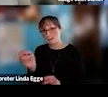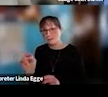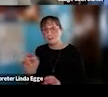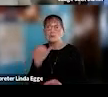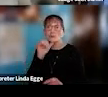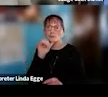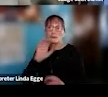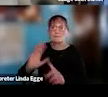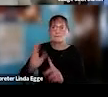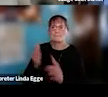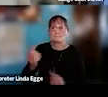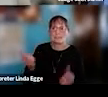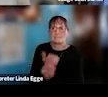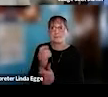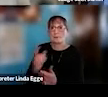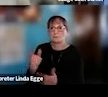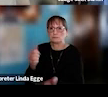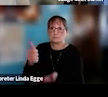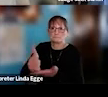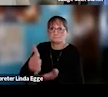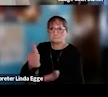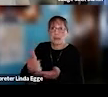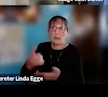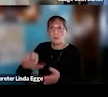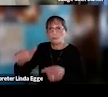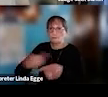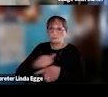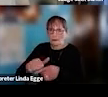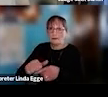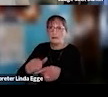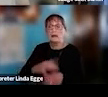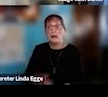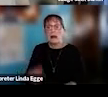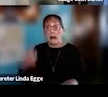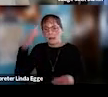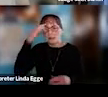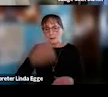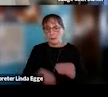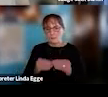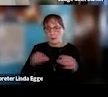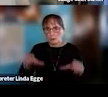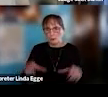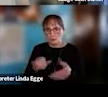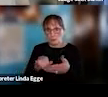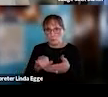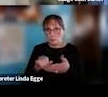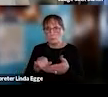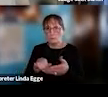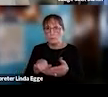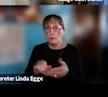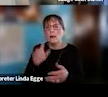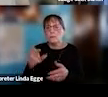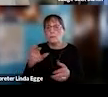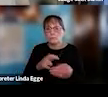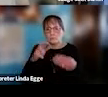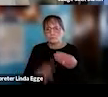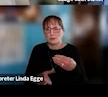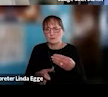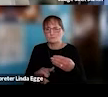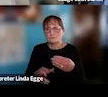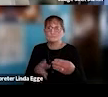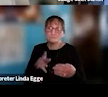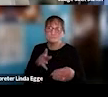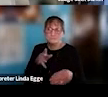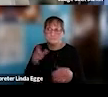everyone. But I think the more you do it, the results will speak for